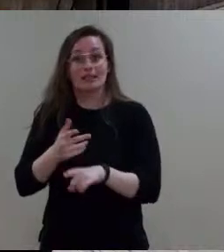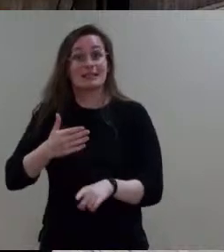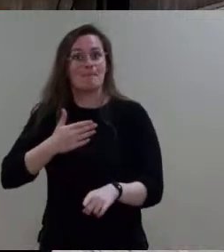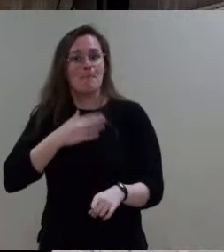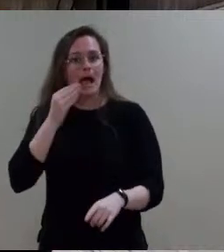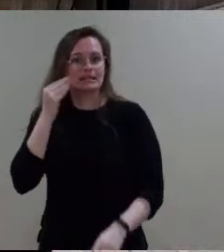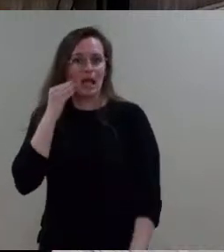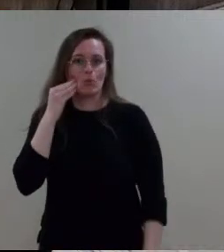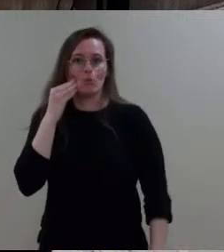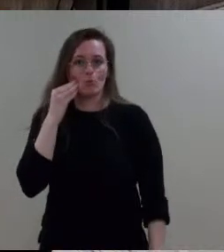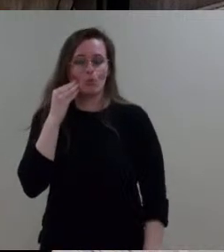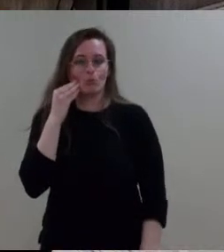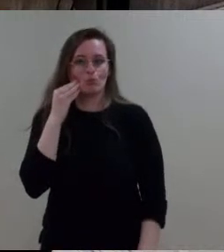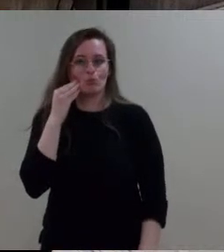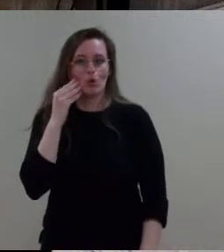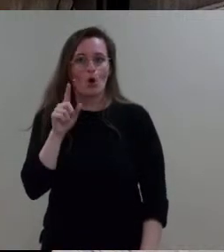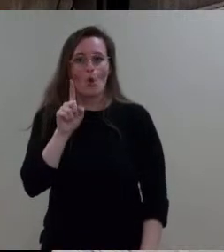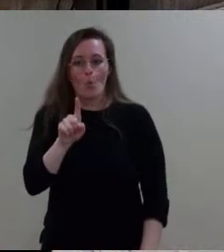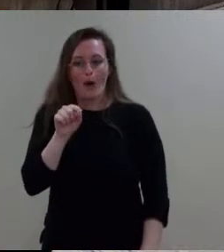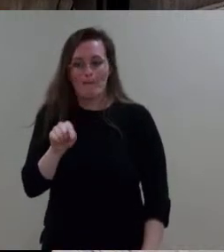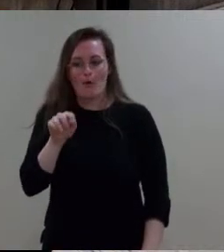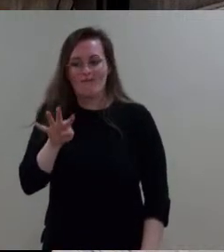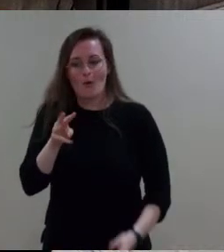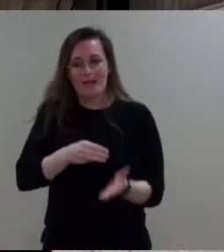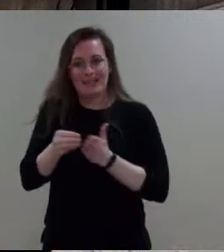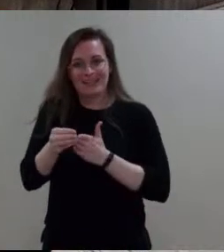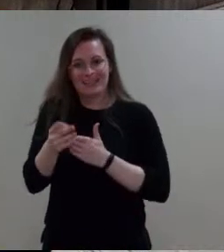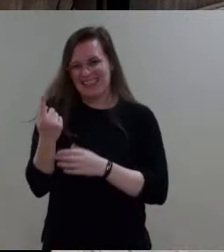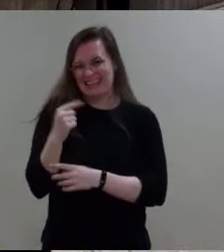1.4 million was a one-time thing.